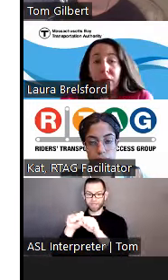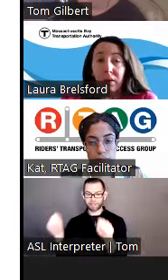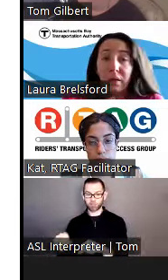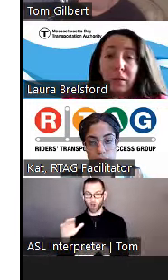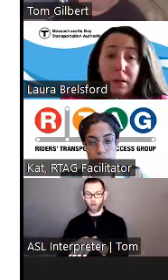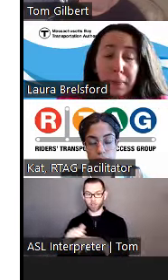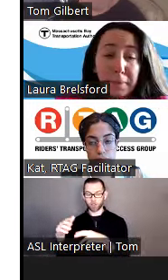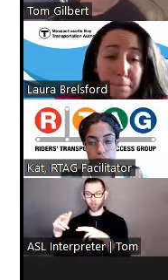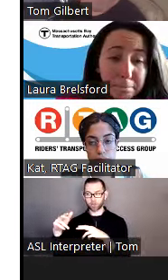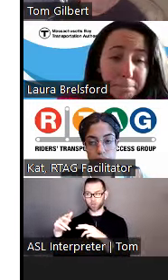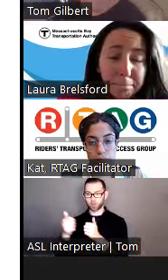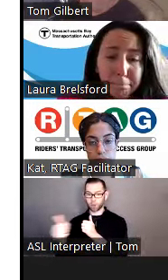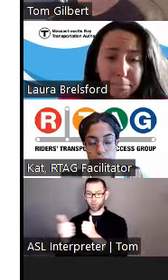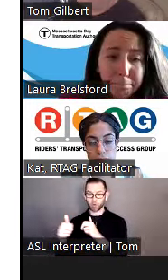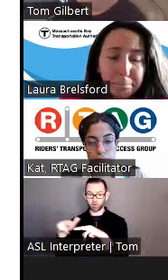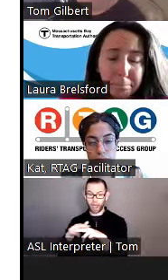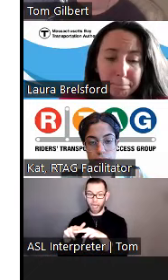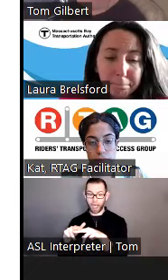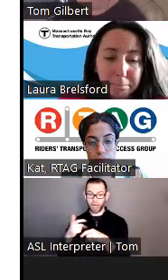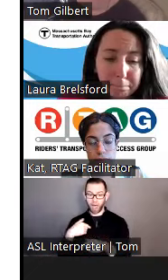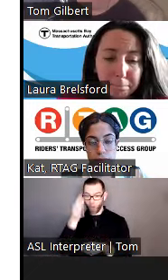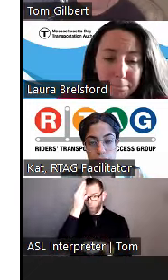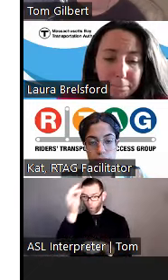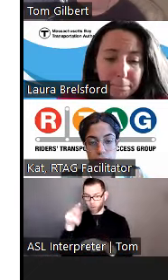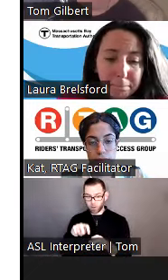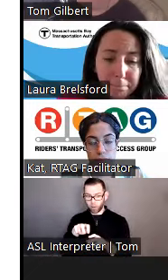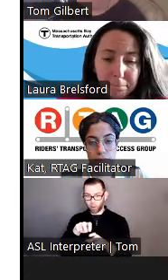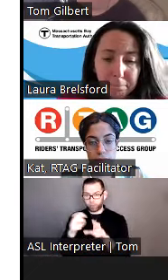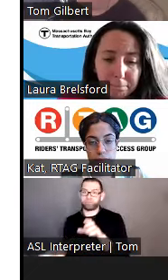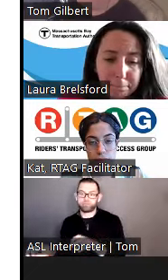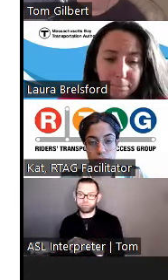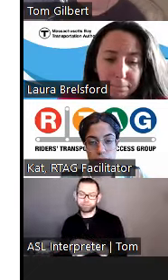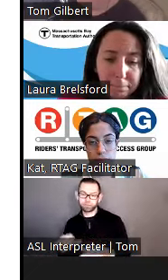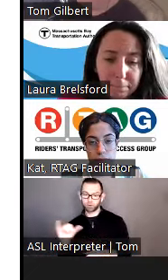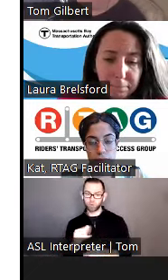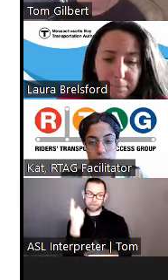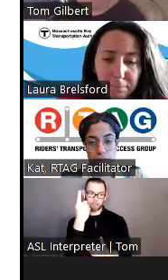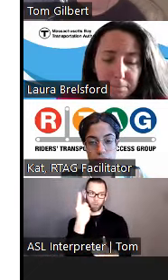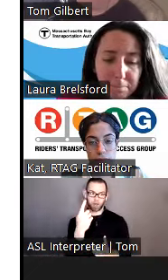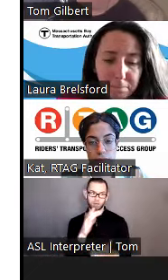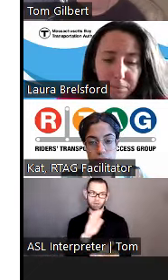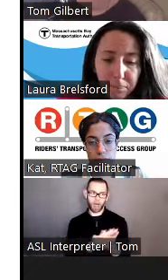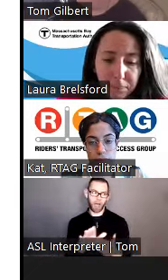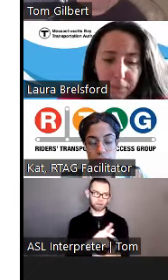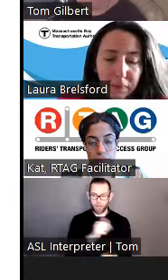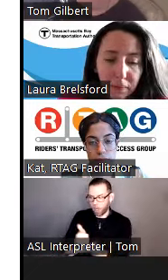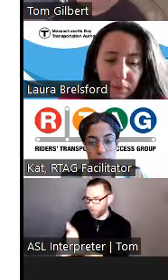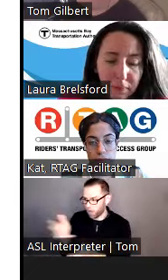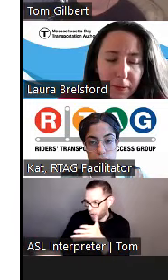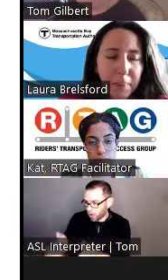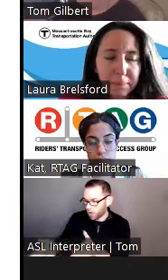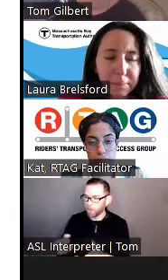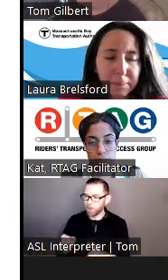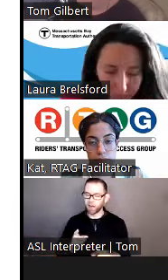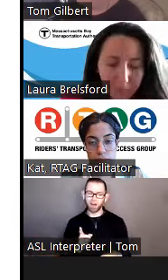thank goodness there had been someone there to help out. But a lot of times nobody